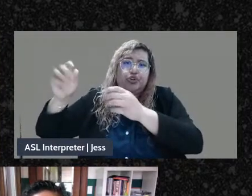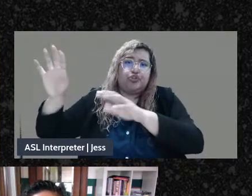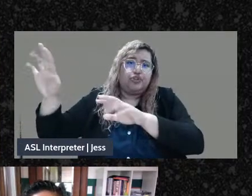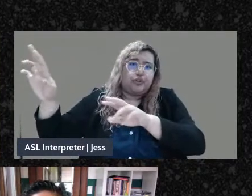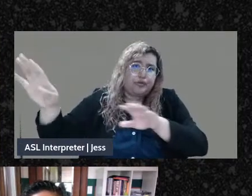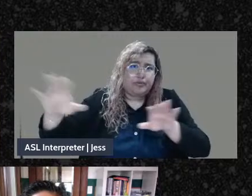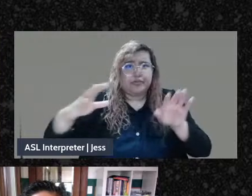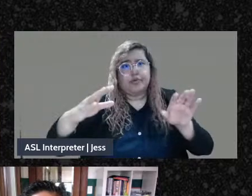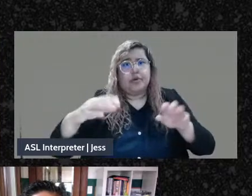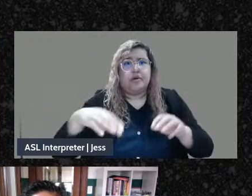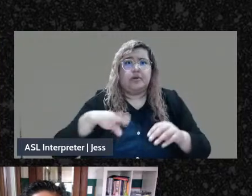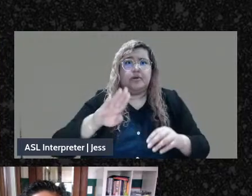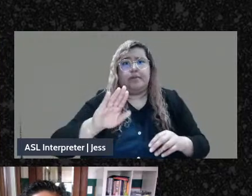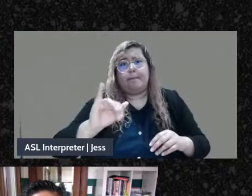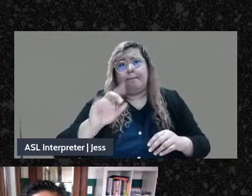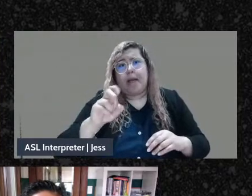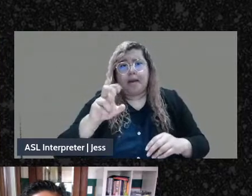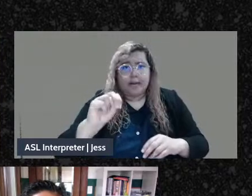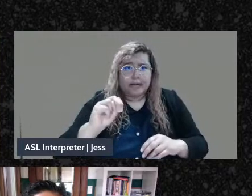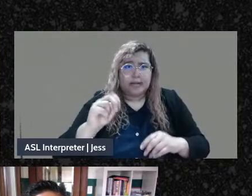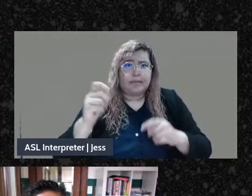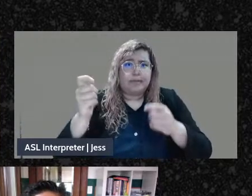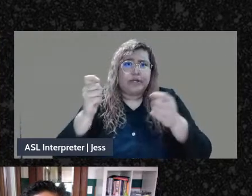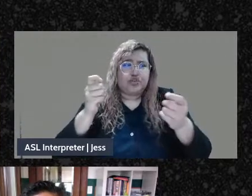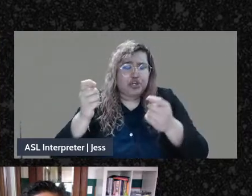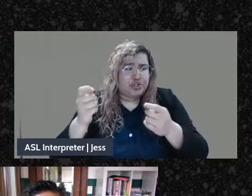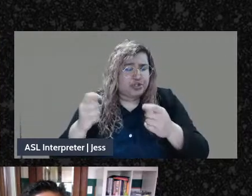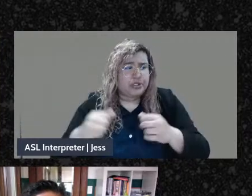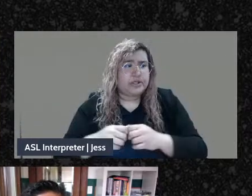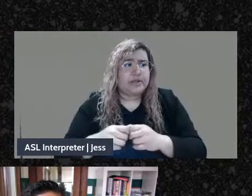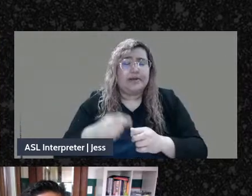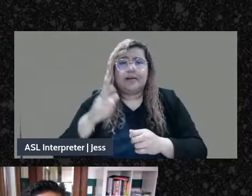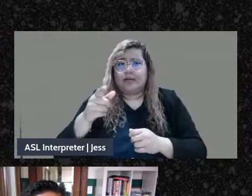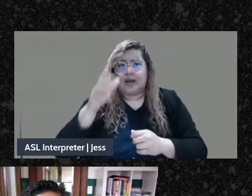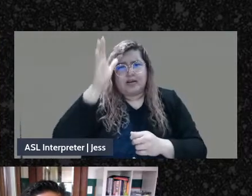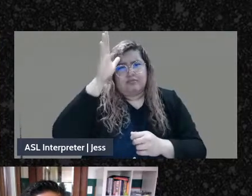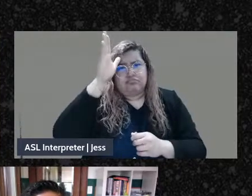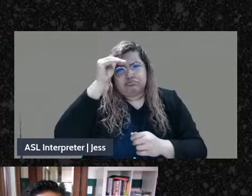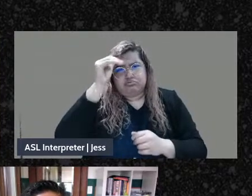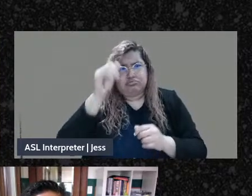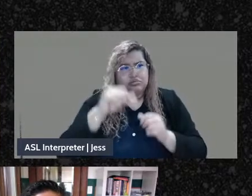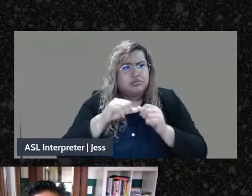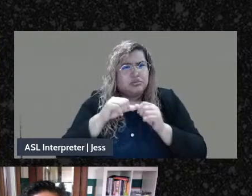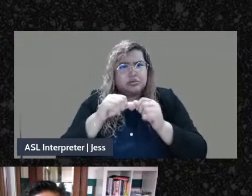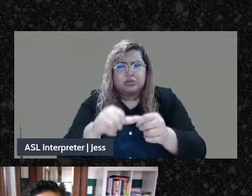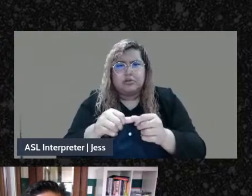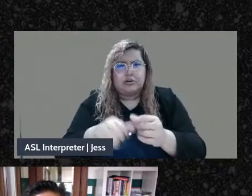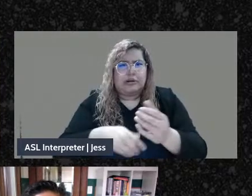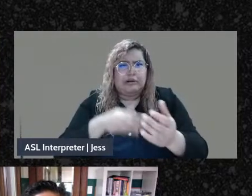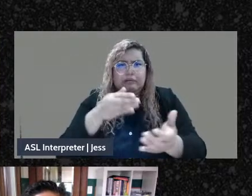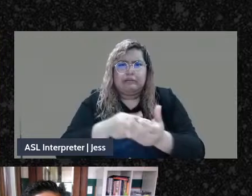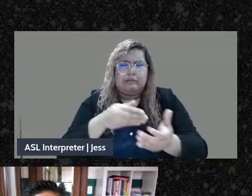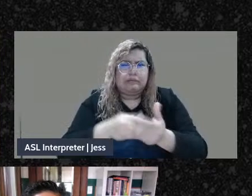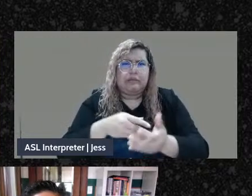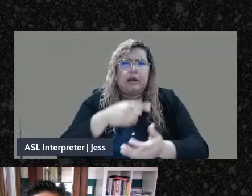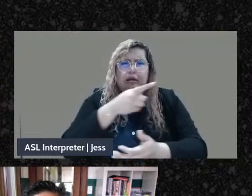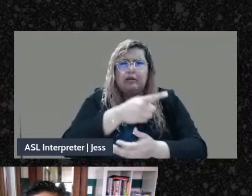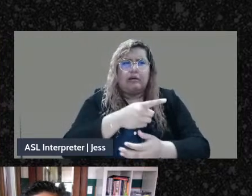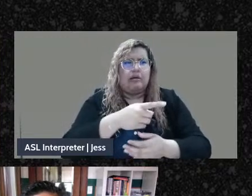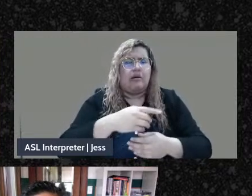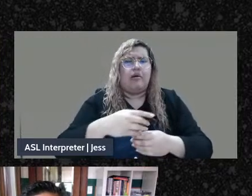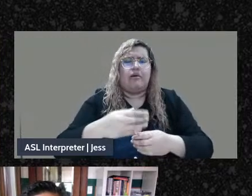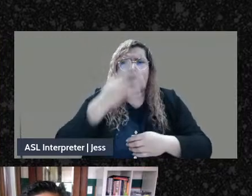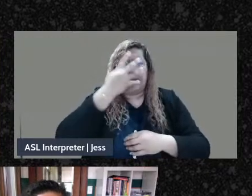seen, you know, the Biden administration's relentless continuation of attacks on immigrants and